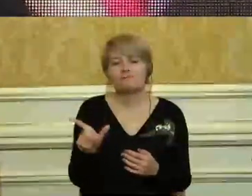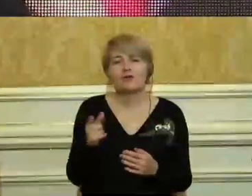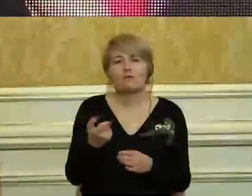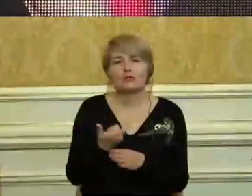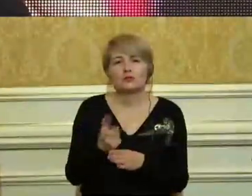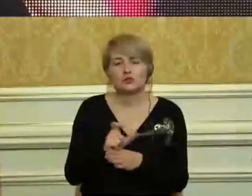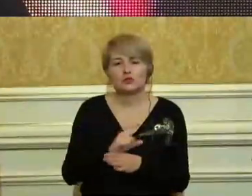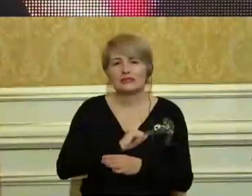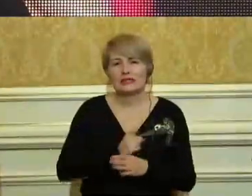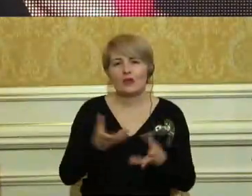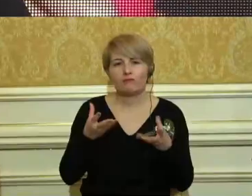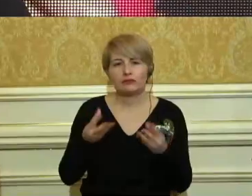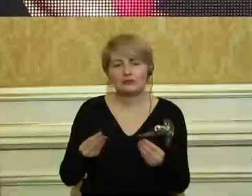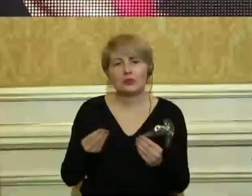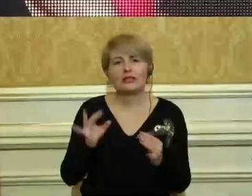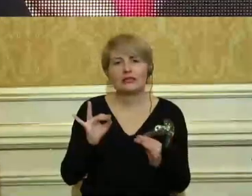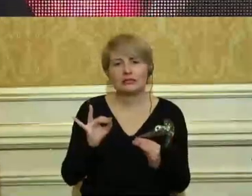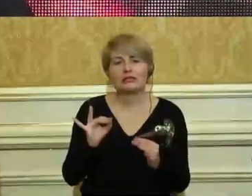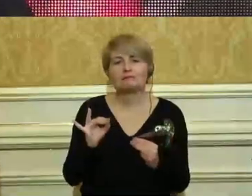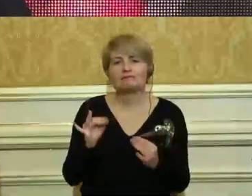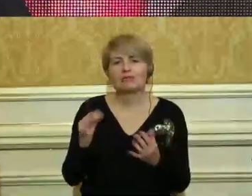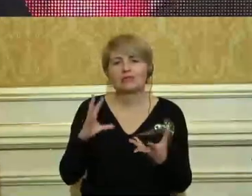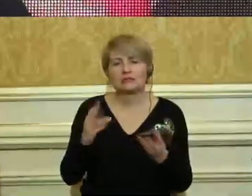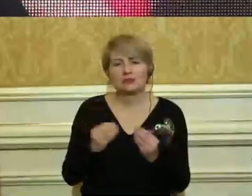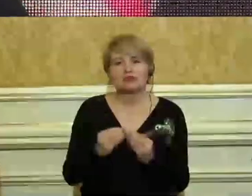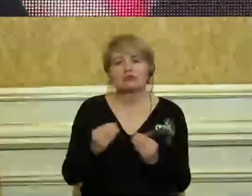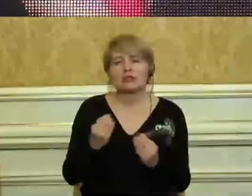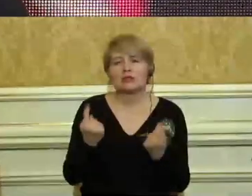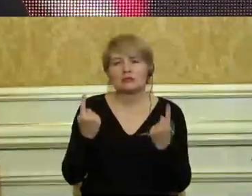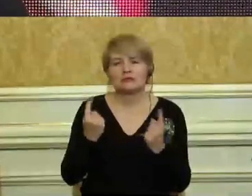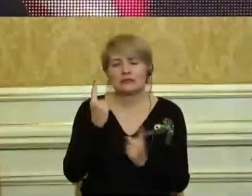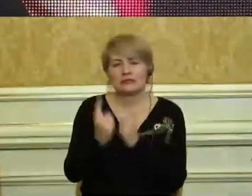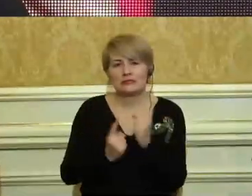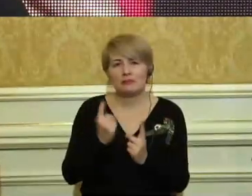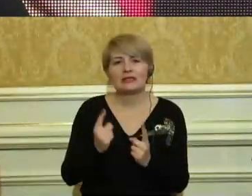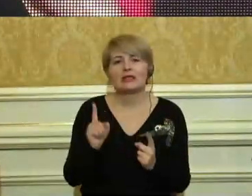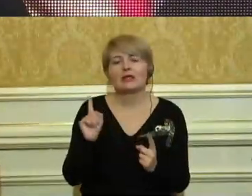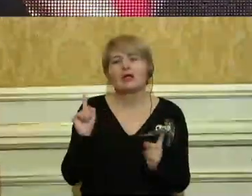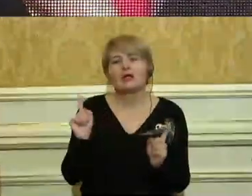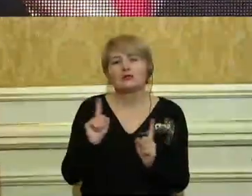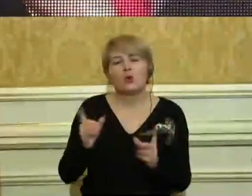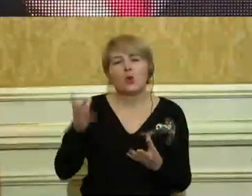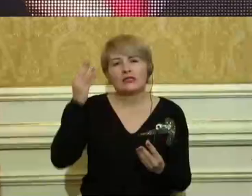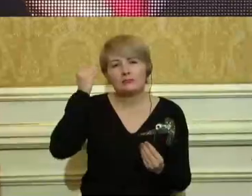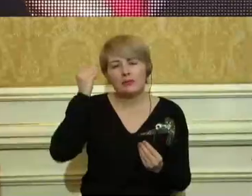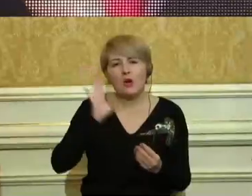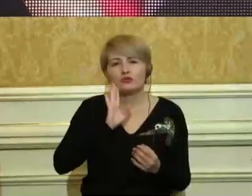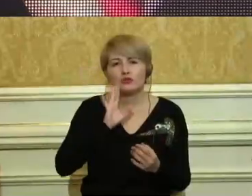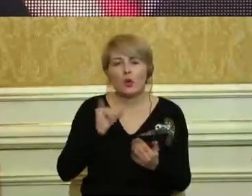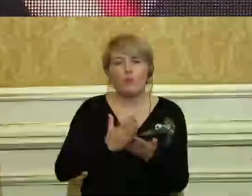made significant changes in how women are perceived in political life, not only in Croatia, but